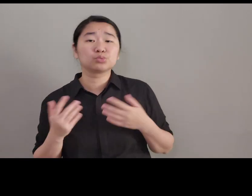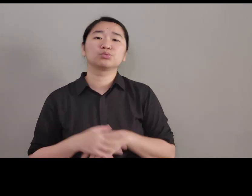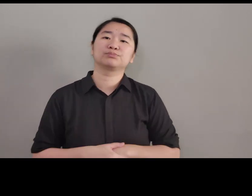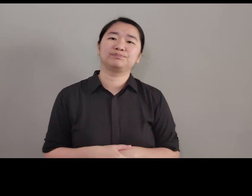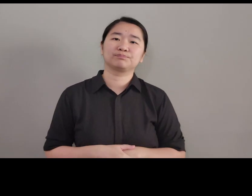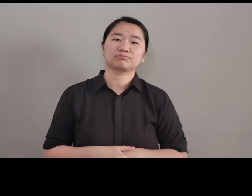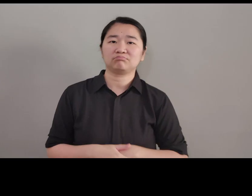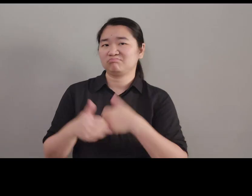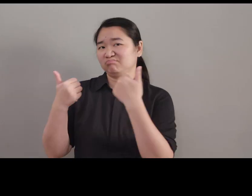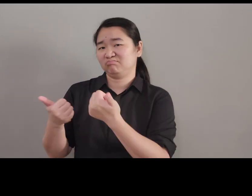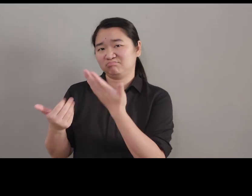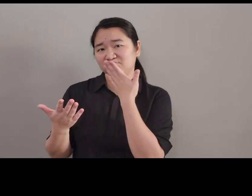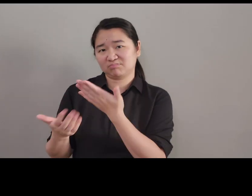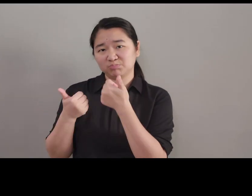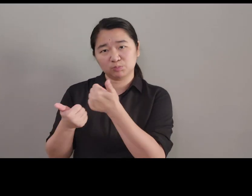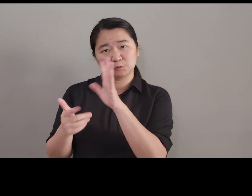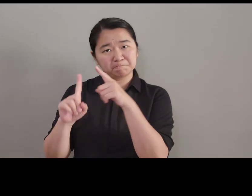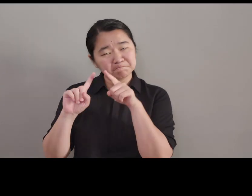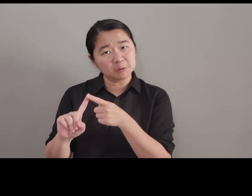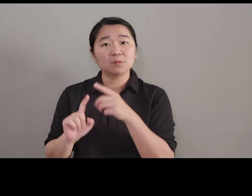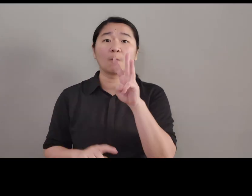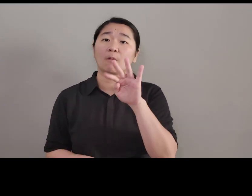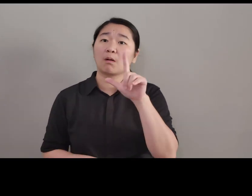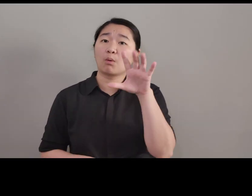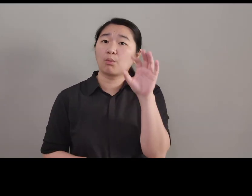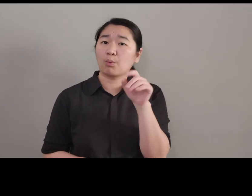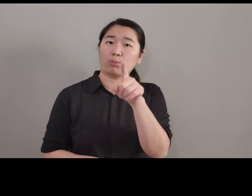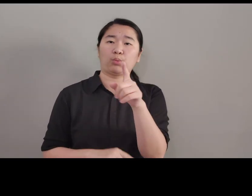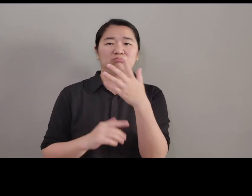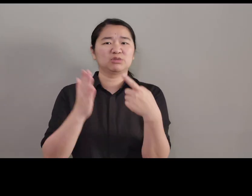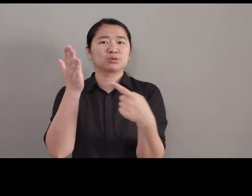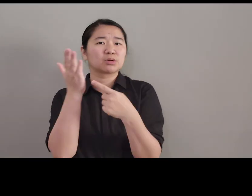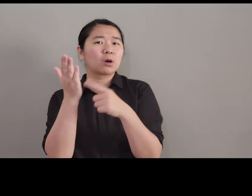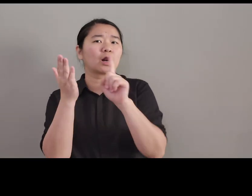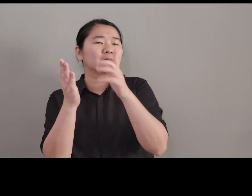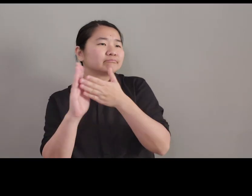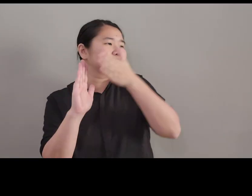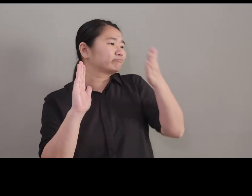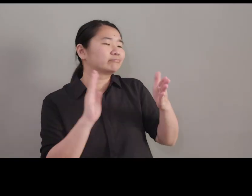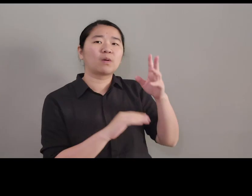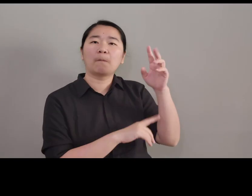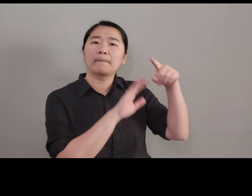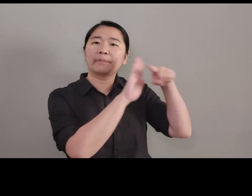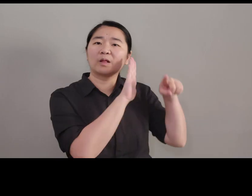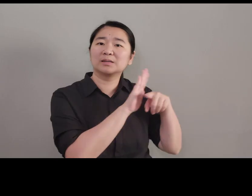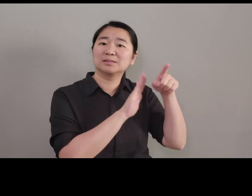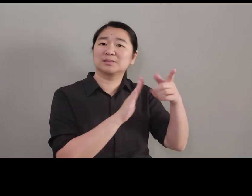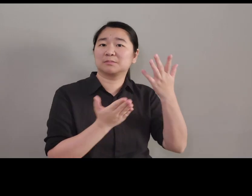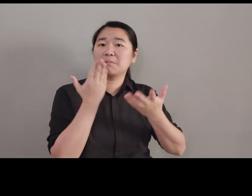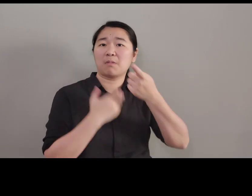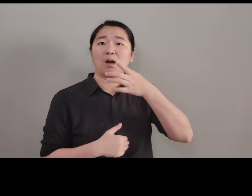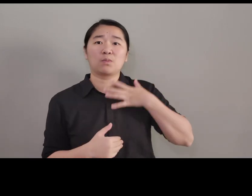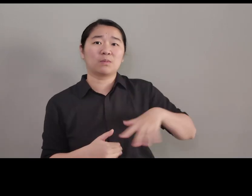will probably help, but what else policy-wise, something else we can do to change?